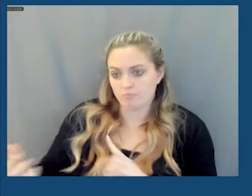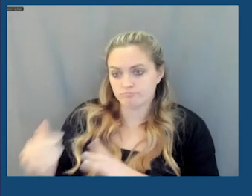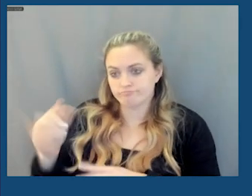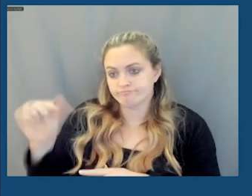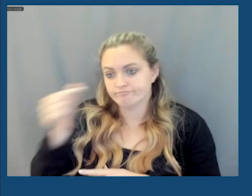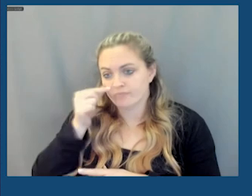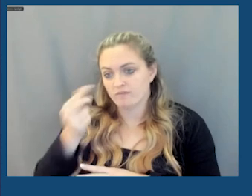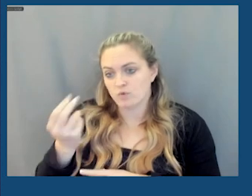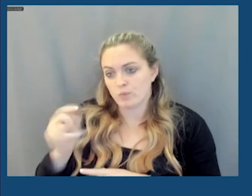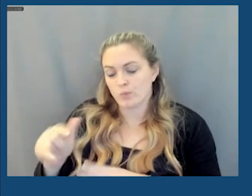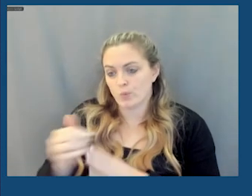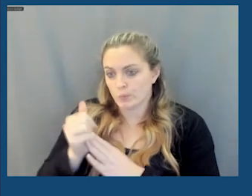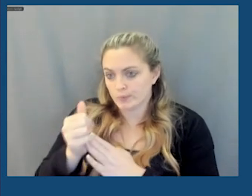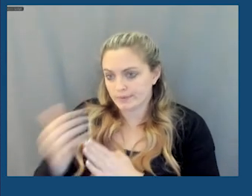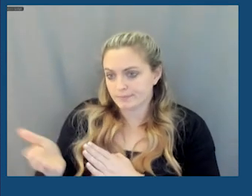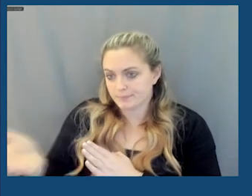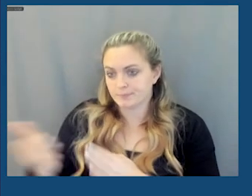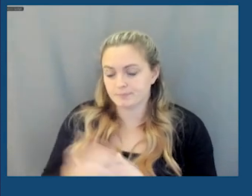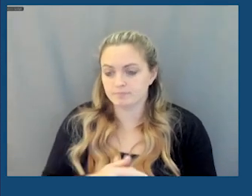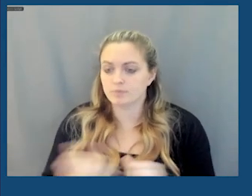to make sure that we can all be